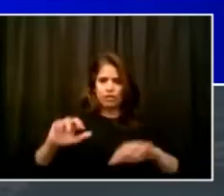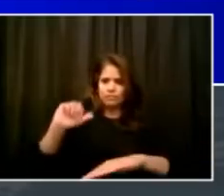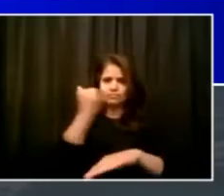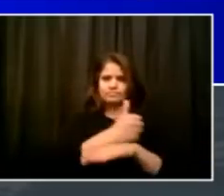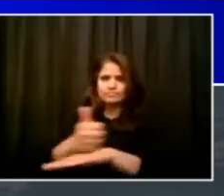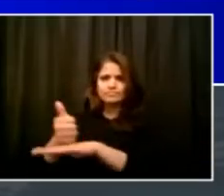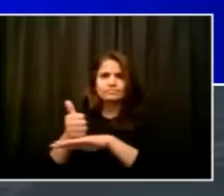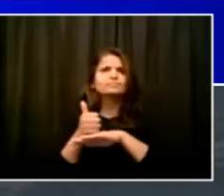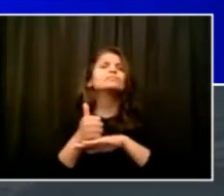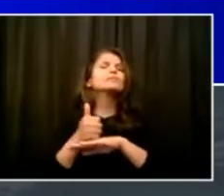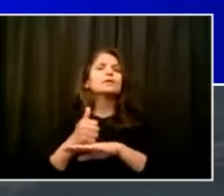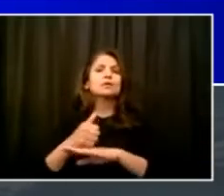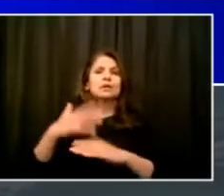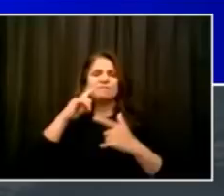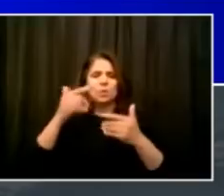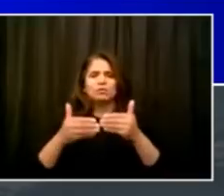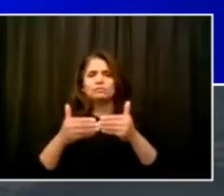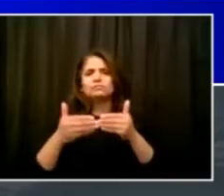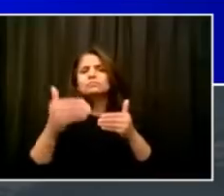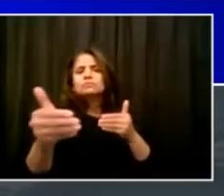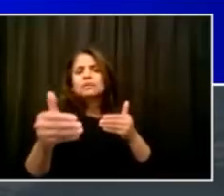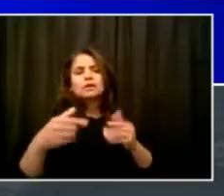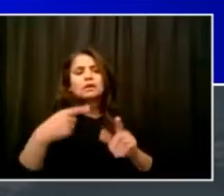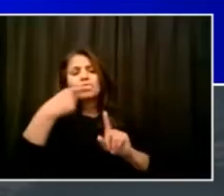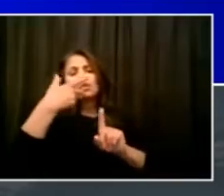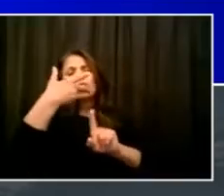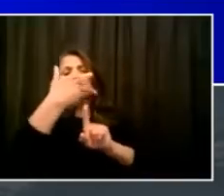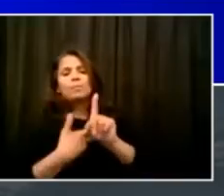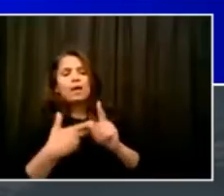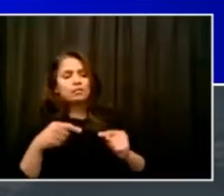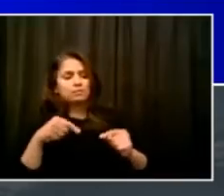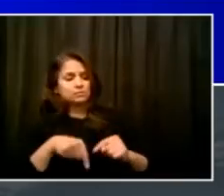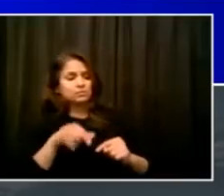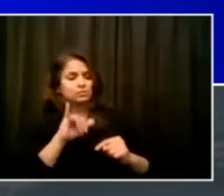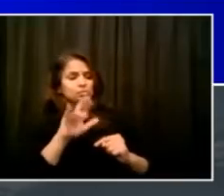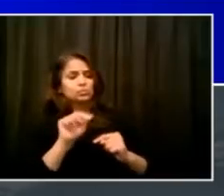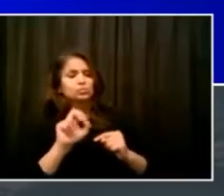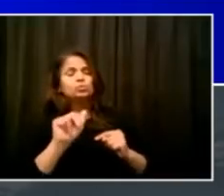not be the ones that are in use in hospitals, 4,000 in reserve